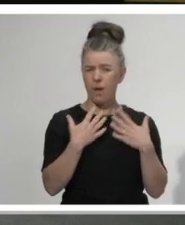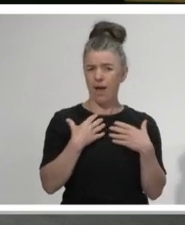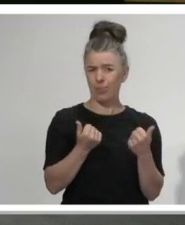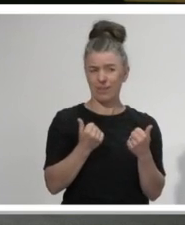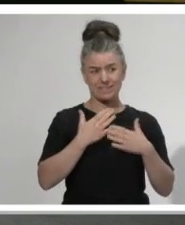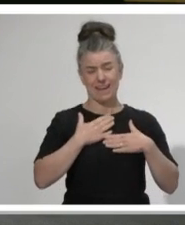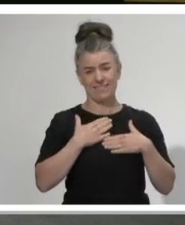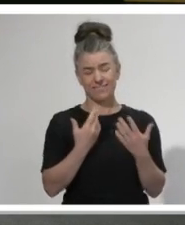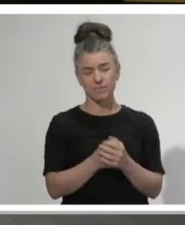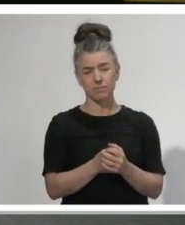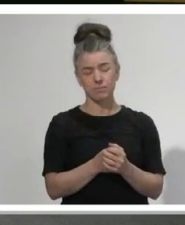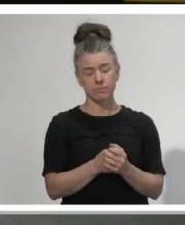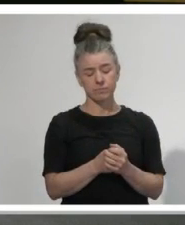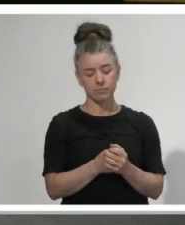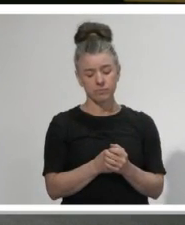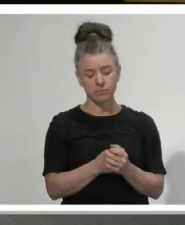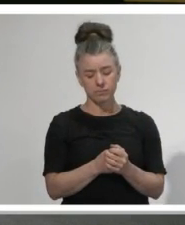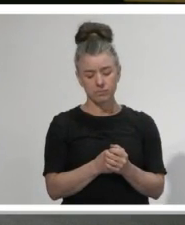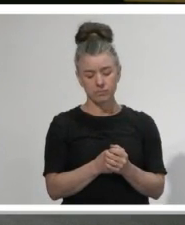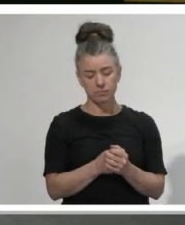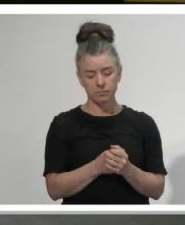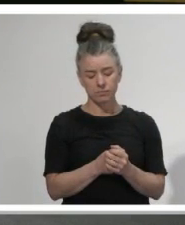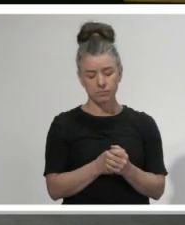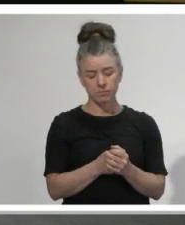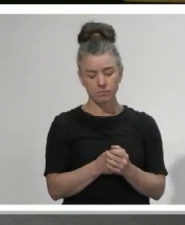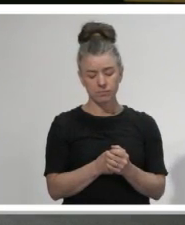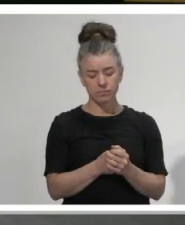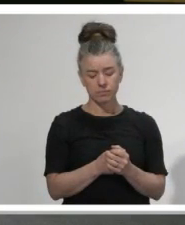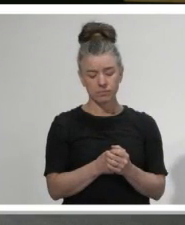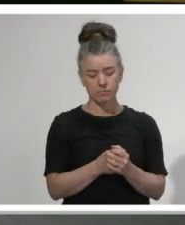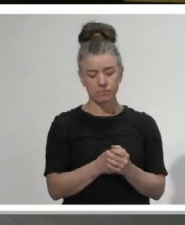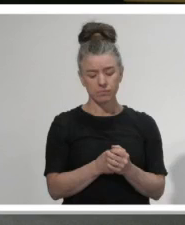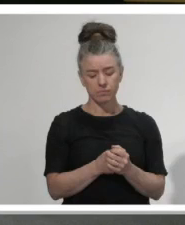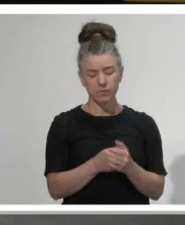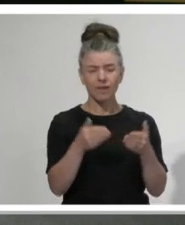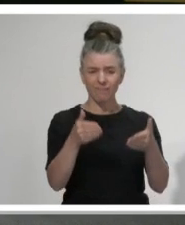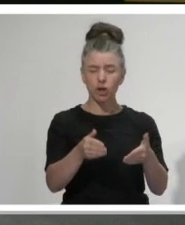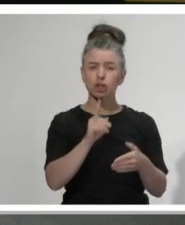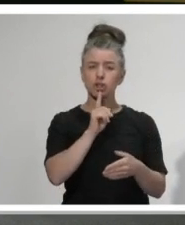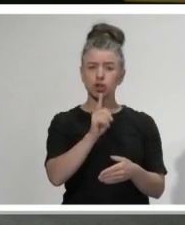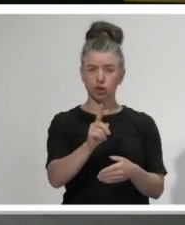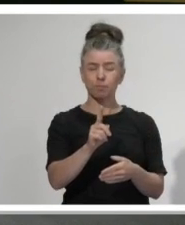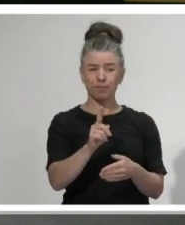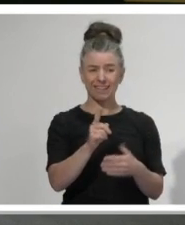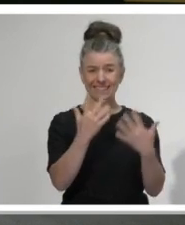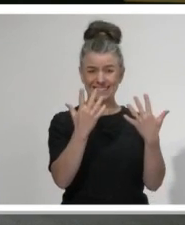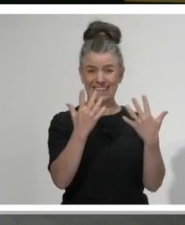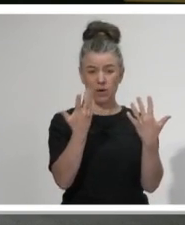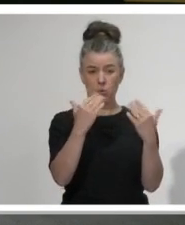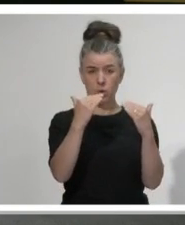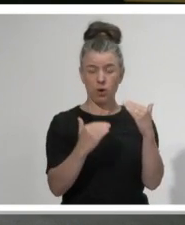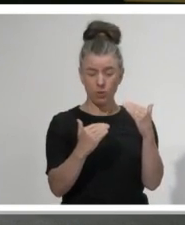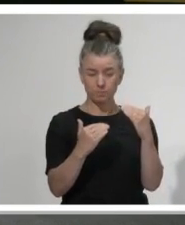that's here, the family said about having a tangi with only 10 or fewer people attending, and it blew out to a larger number. That's